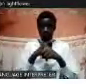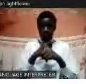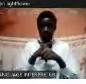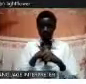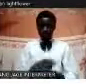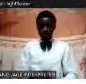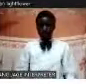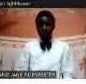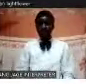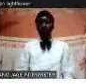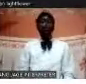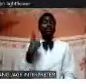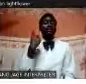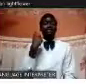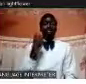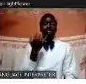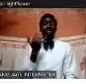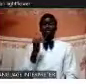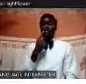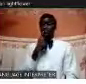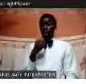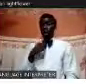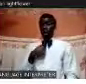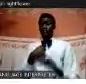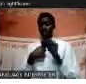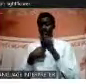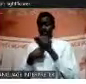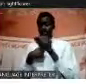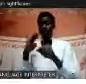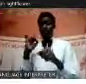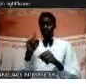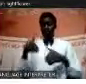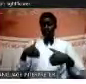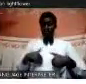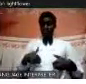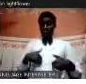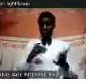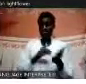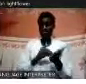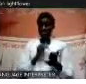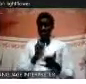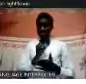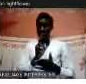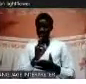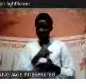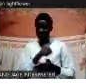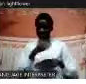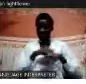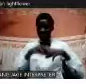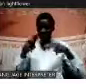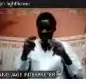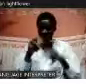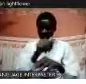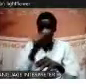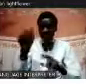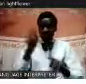I was recently told by a young doctor, if you don't market yourself, nobody will know you're out there. So that is